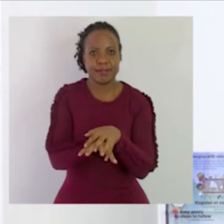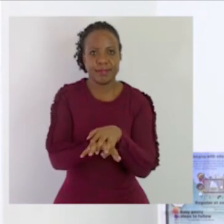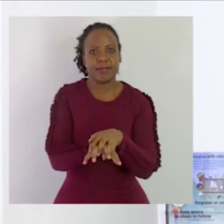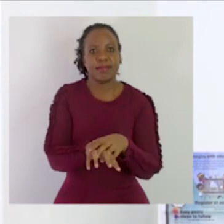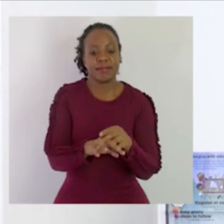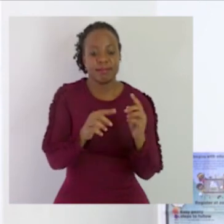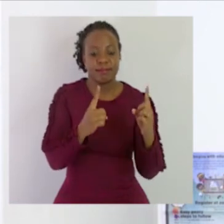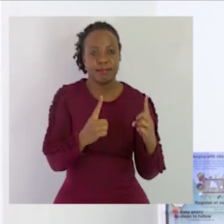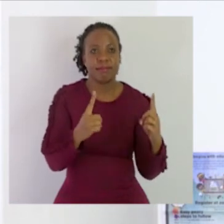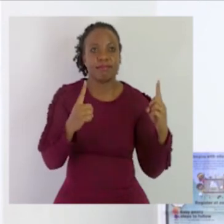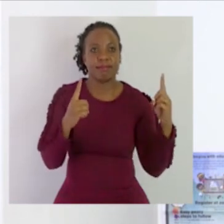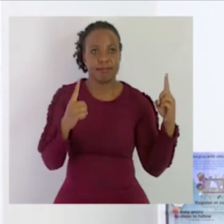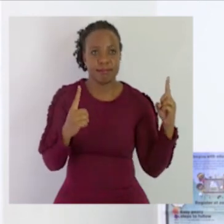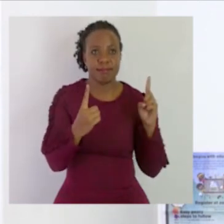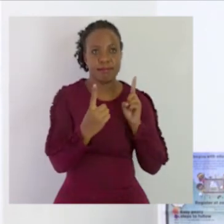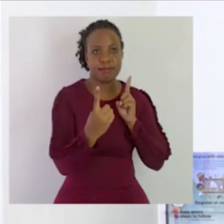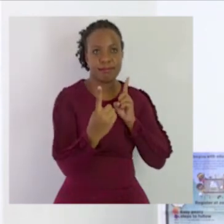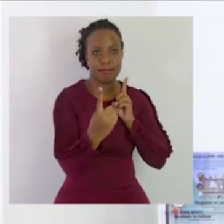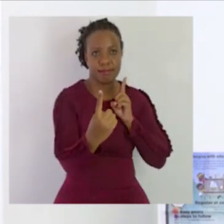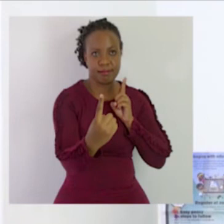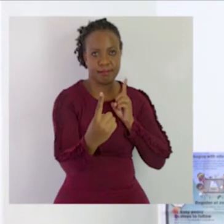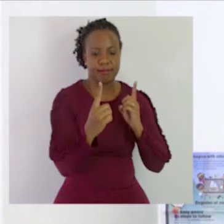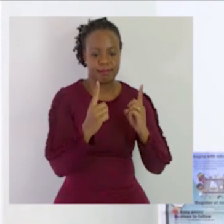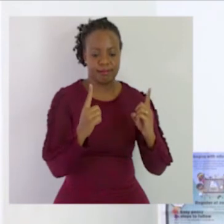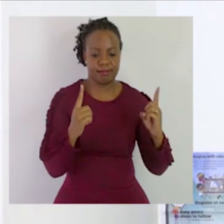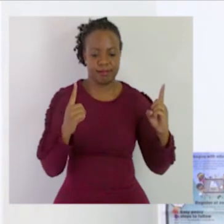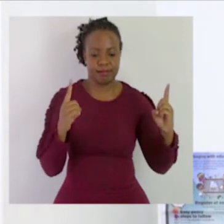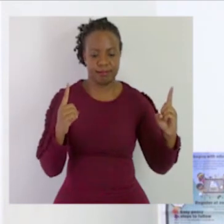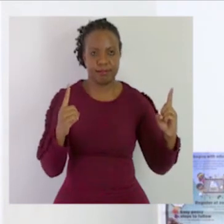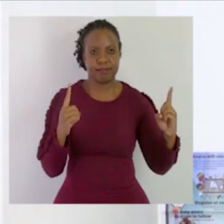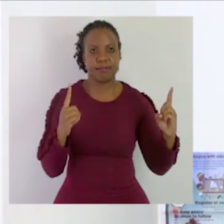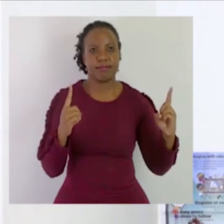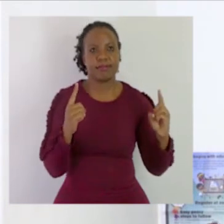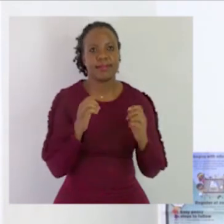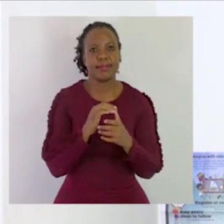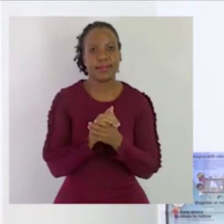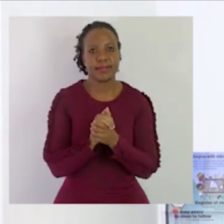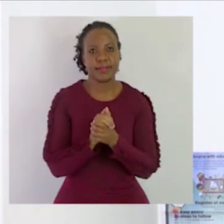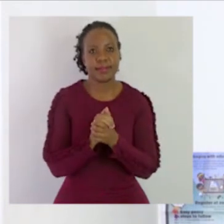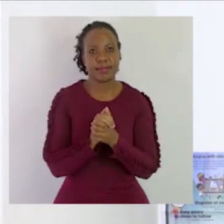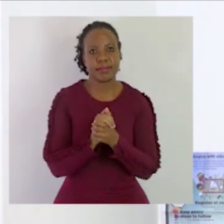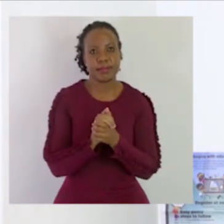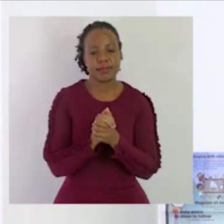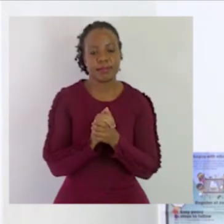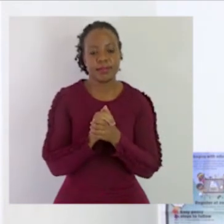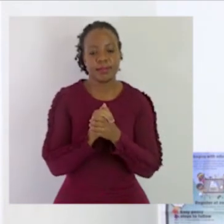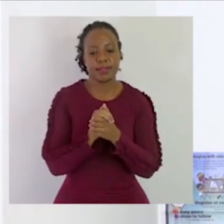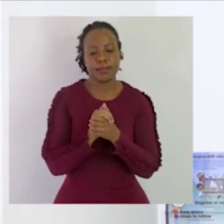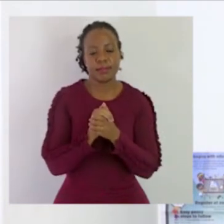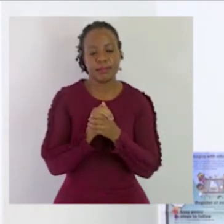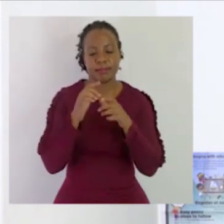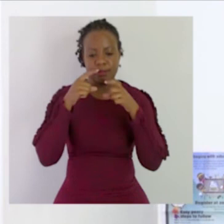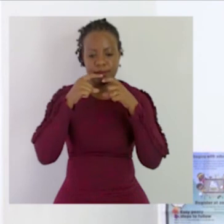also stretch out our hands to observe the social distance. And lastly, you